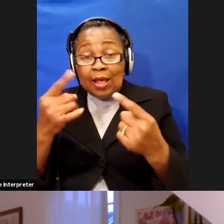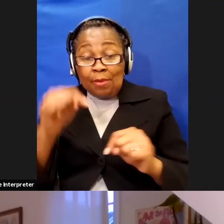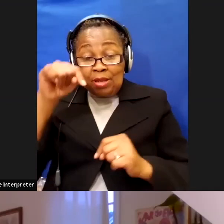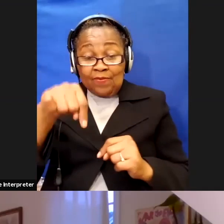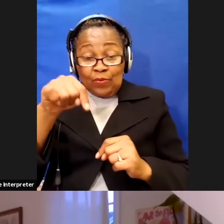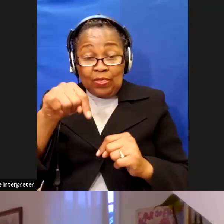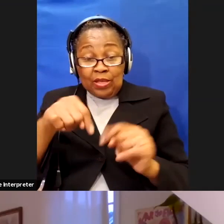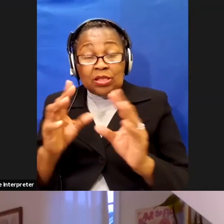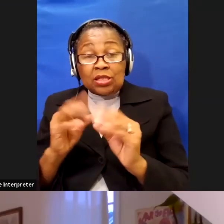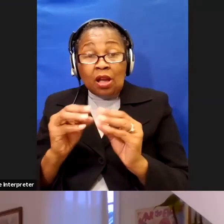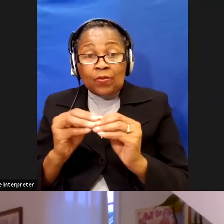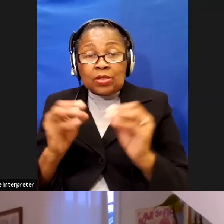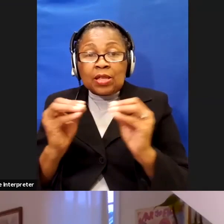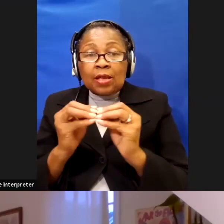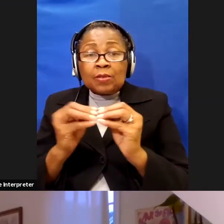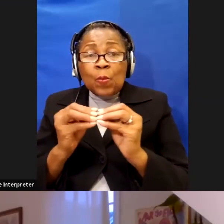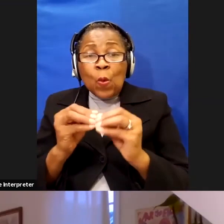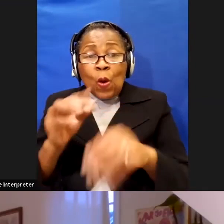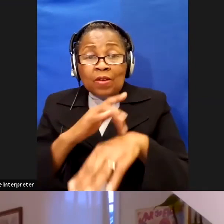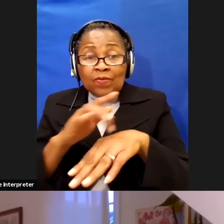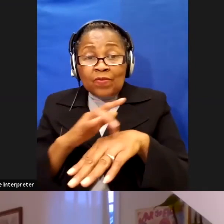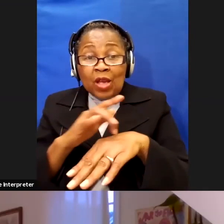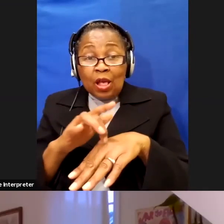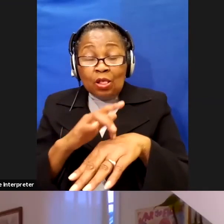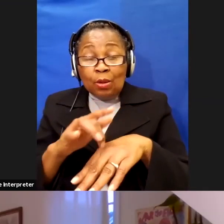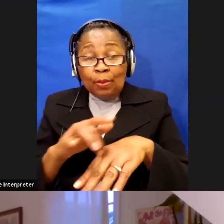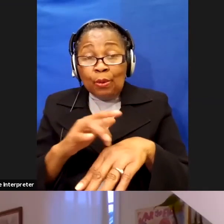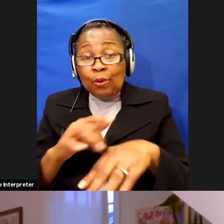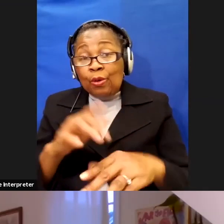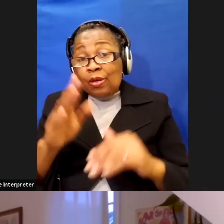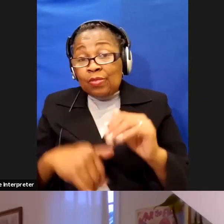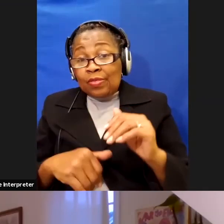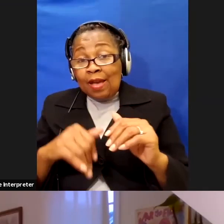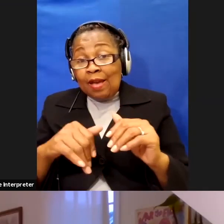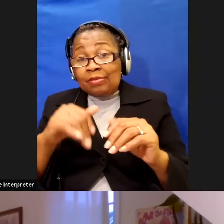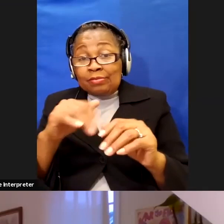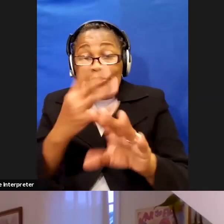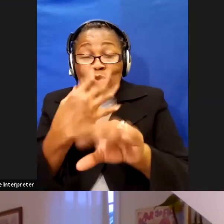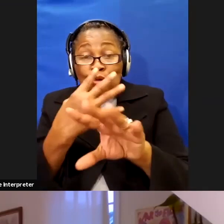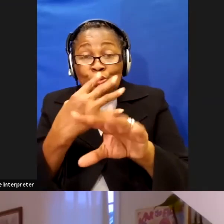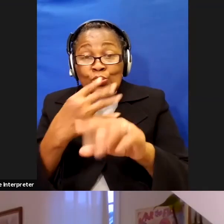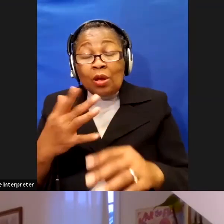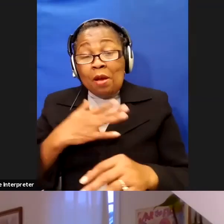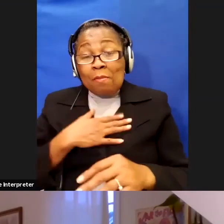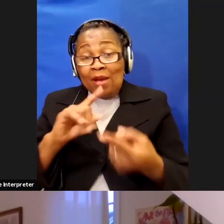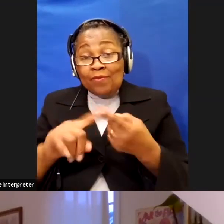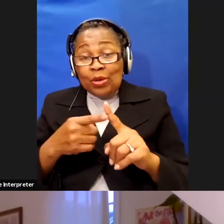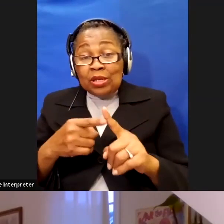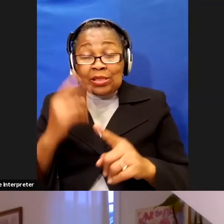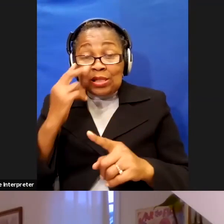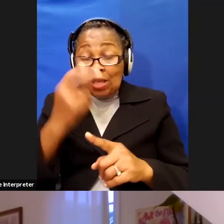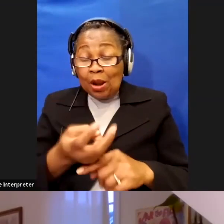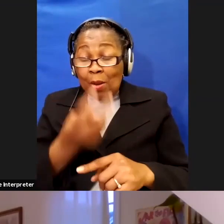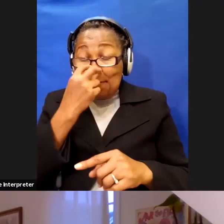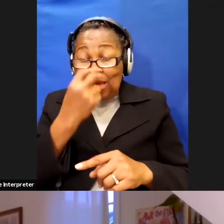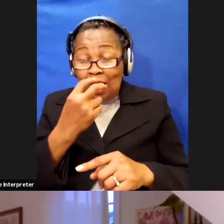being more available maybe on virtual platforms. My friends that are blind or low vision, they were telling me that